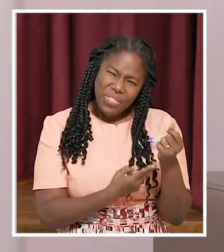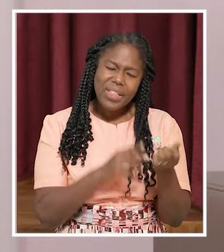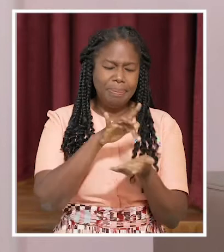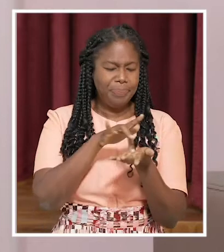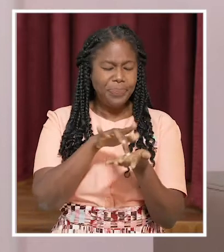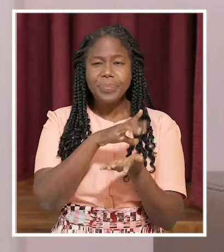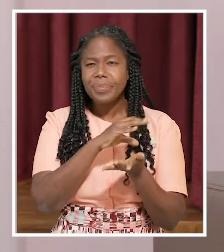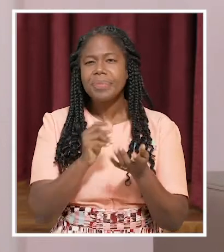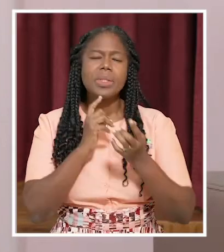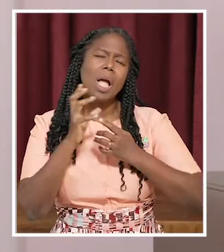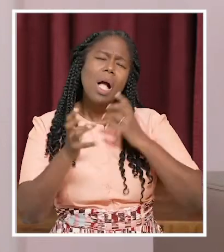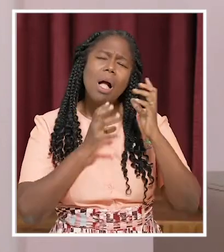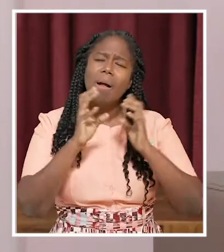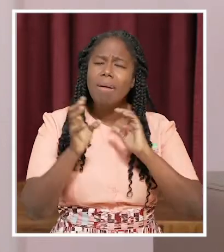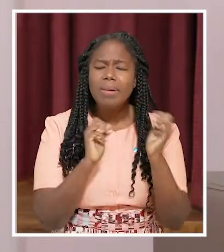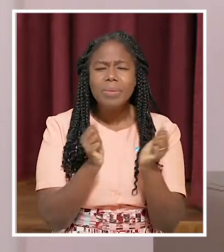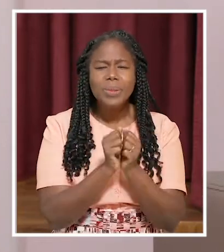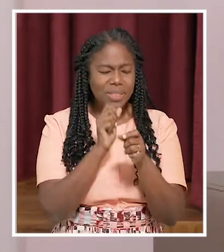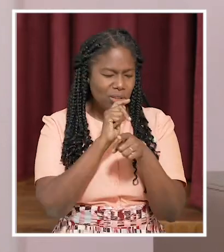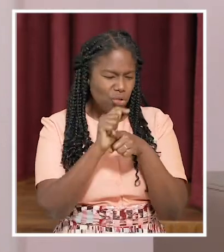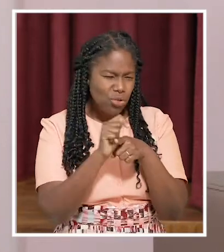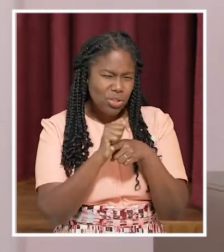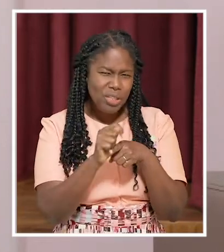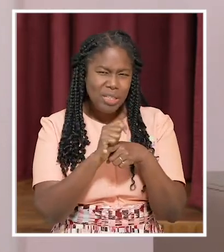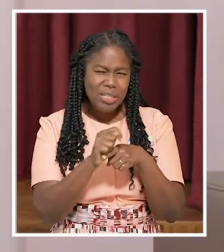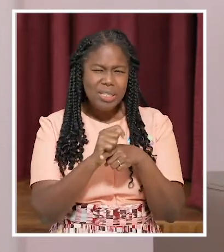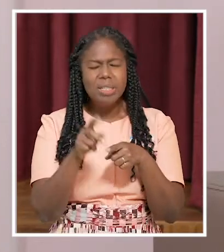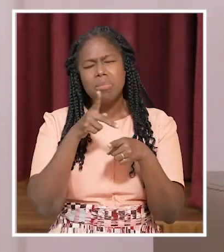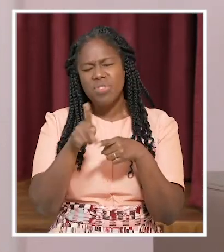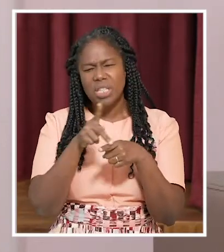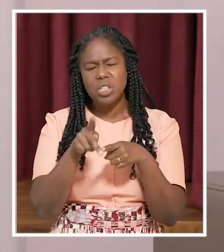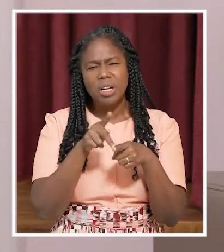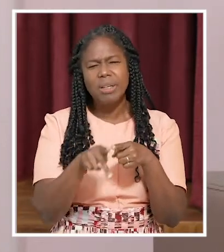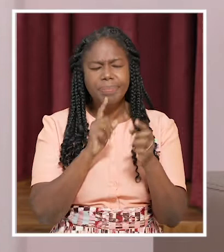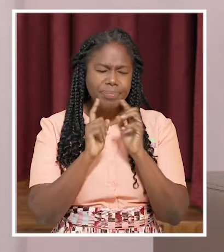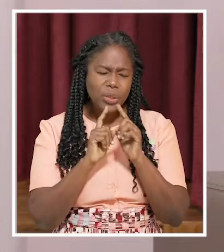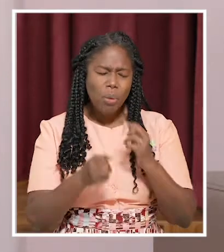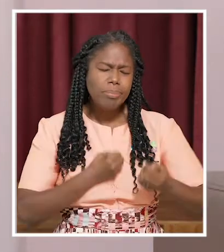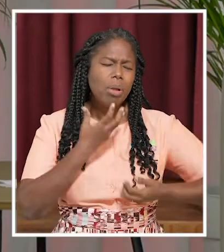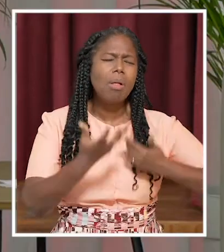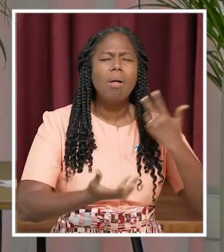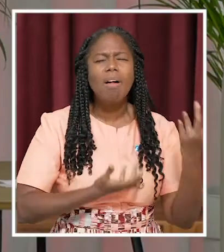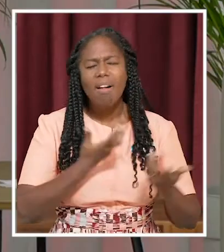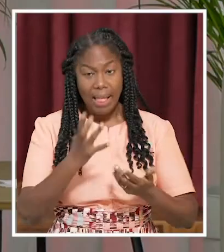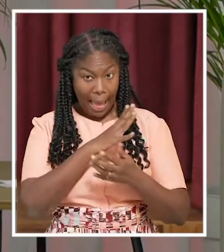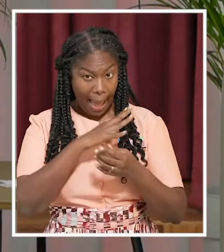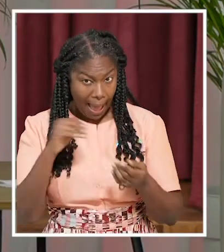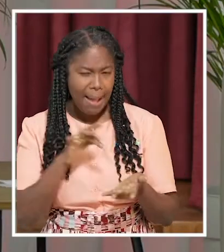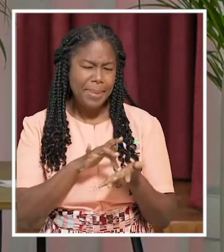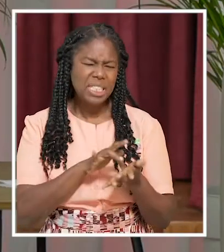social worker, some kind of mental health therapist is usually the best approach. So Doc mentioned, Deborah,